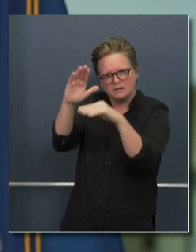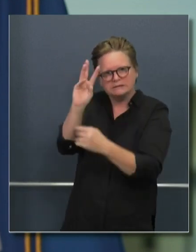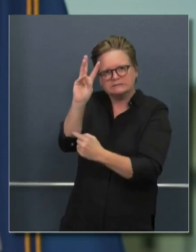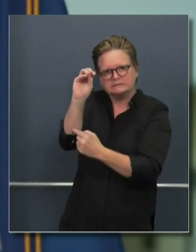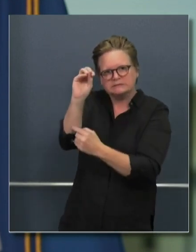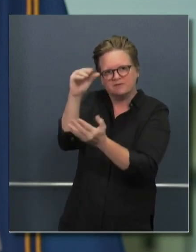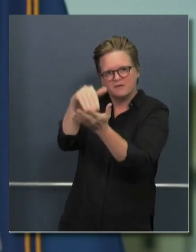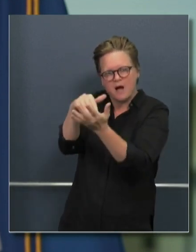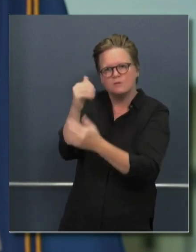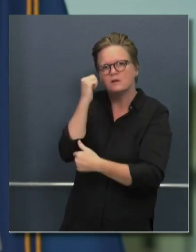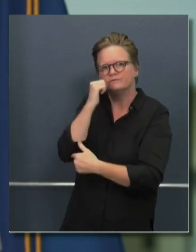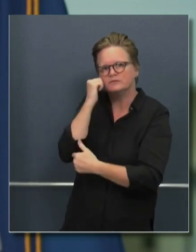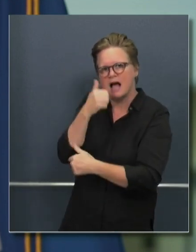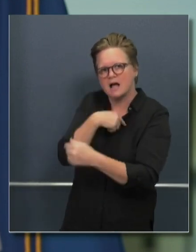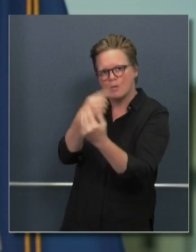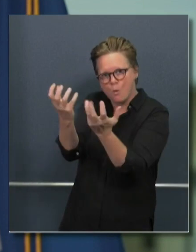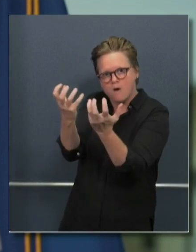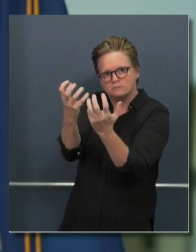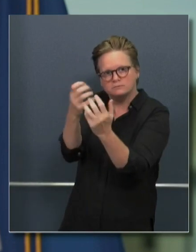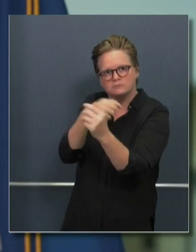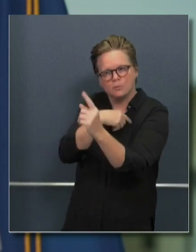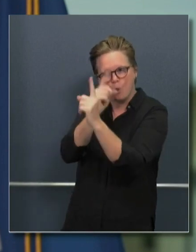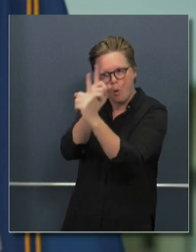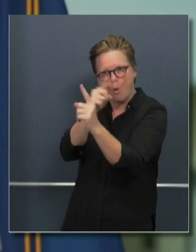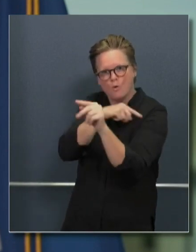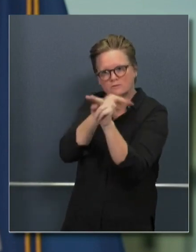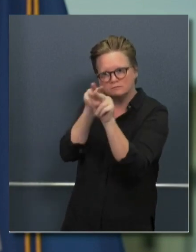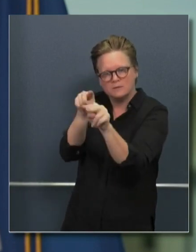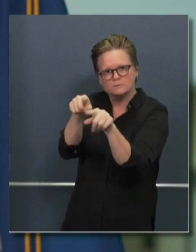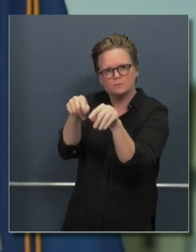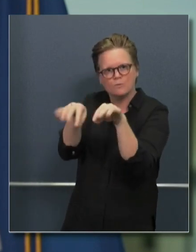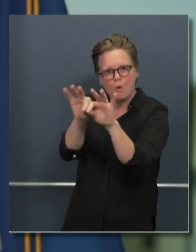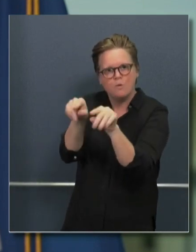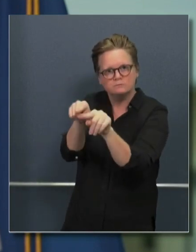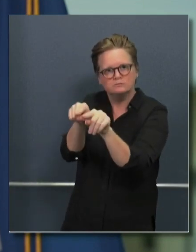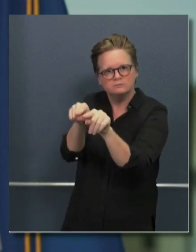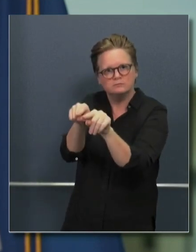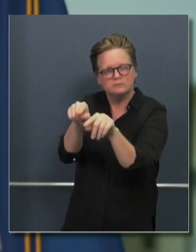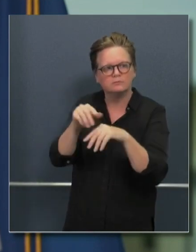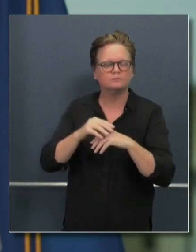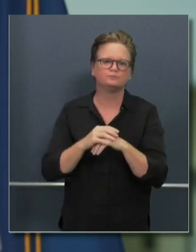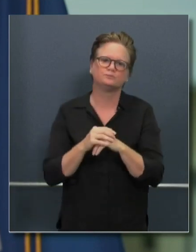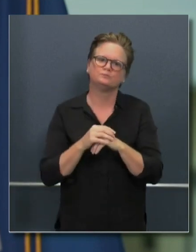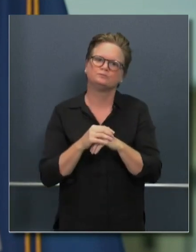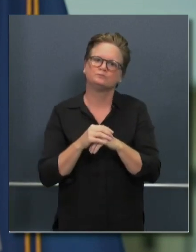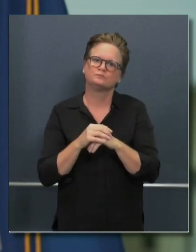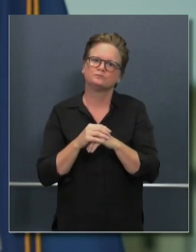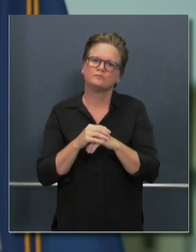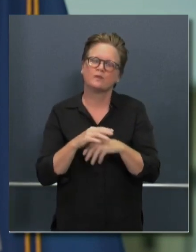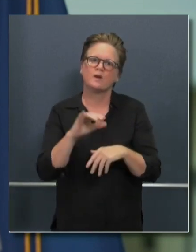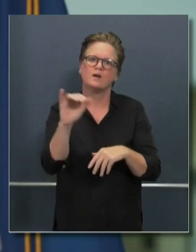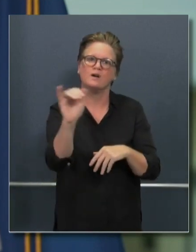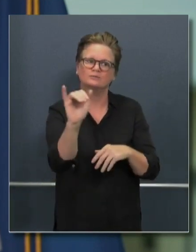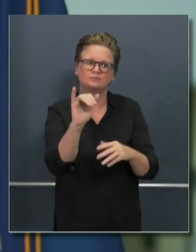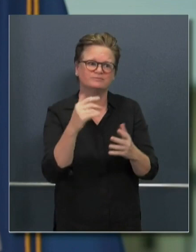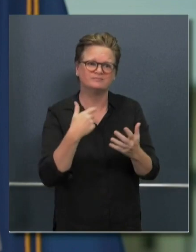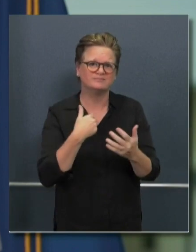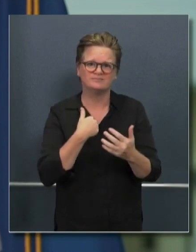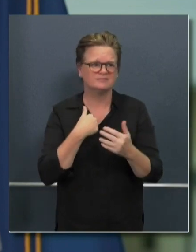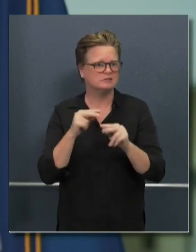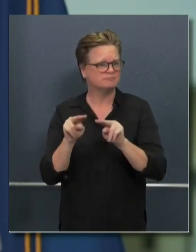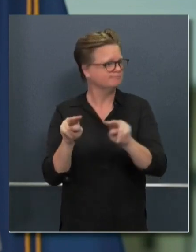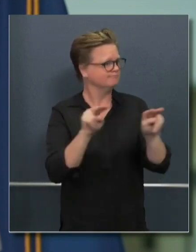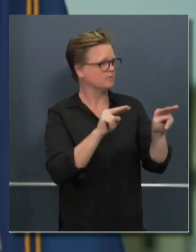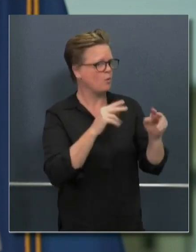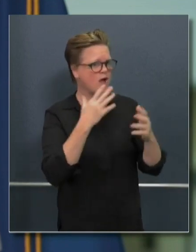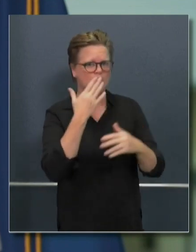tracing. I think the work that we've done to identify the need for 10,000 tracers is appropriate for